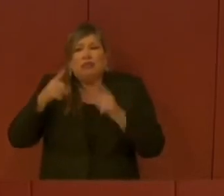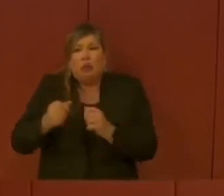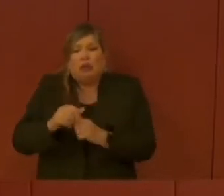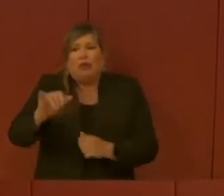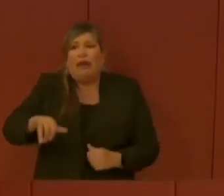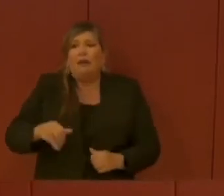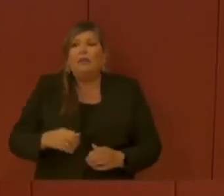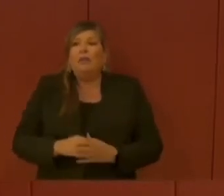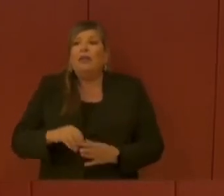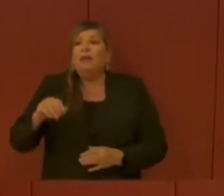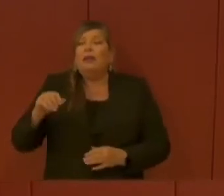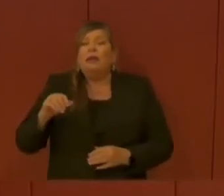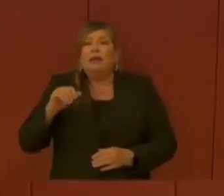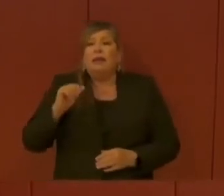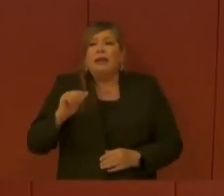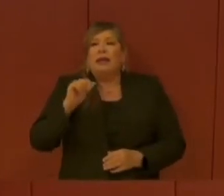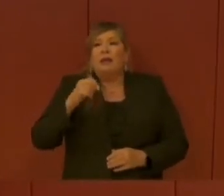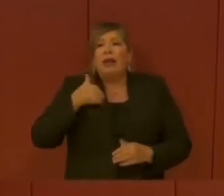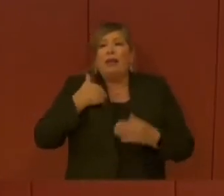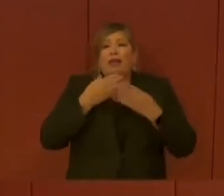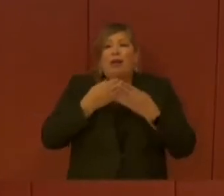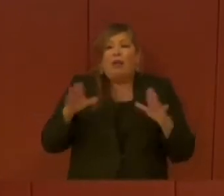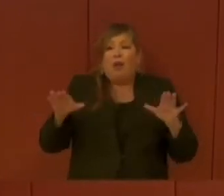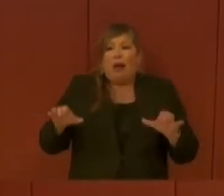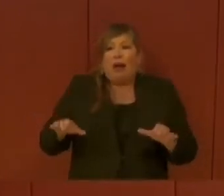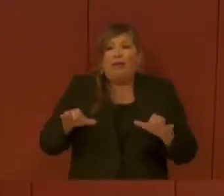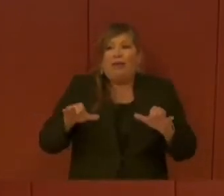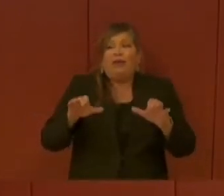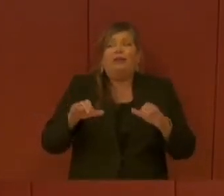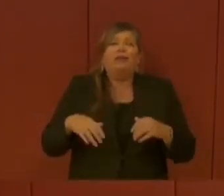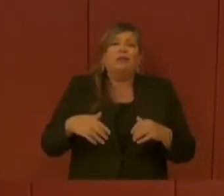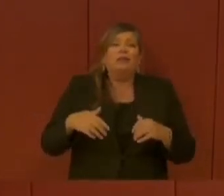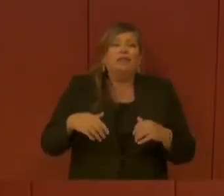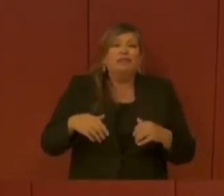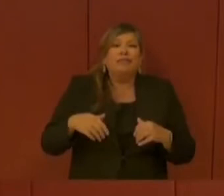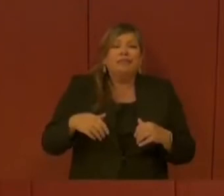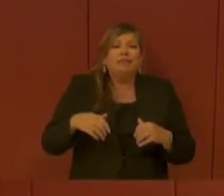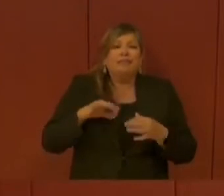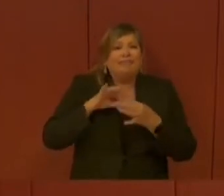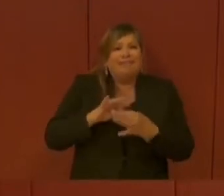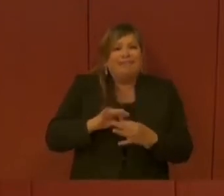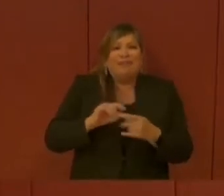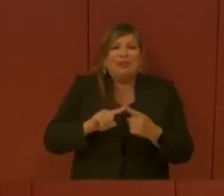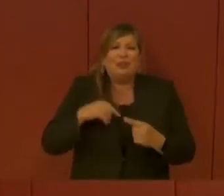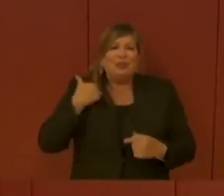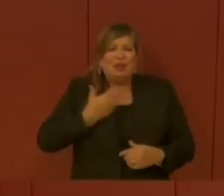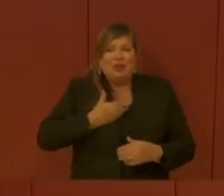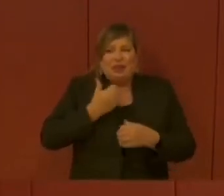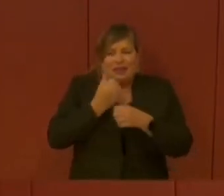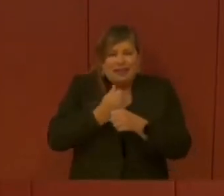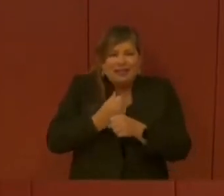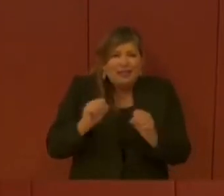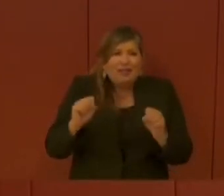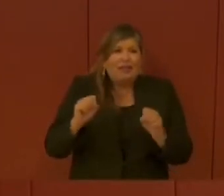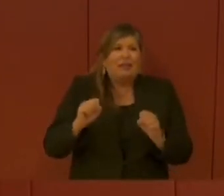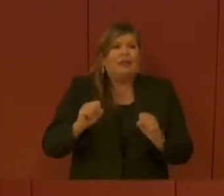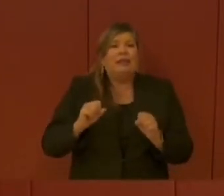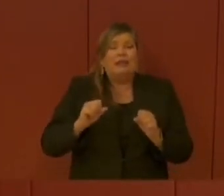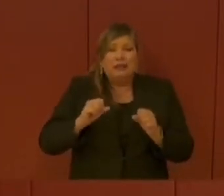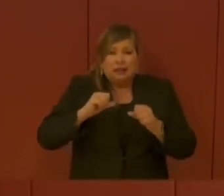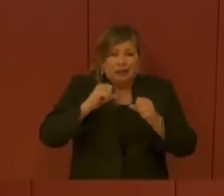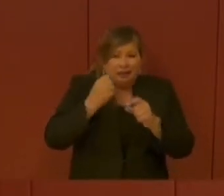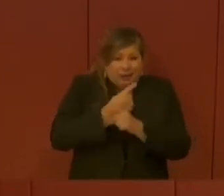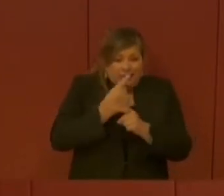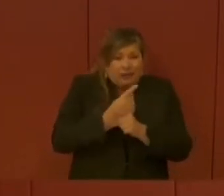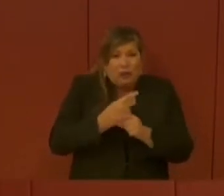broader issue of outdoor activities, obviously that's preferred default as it relates to our safely, methodically, and